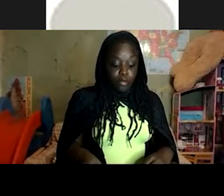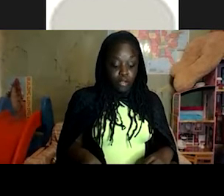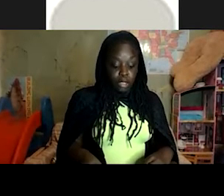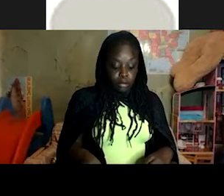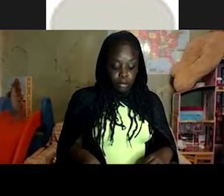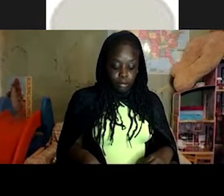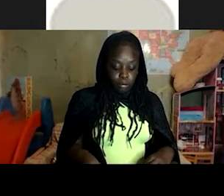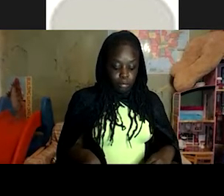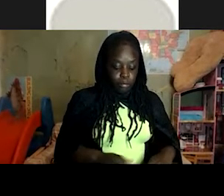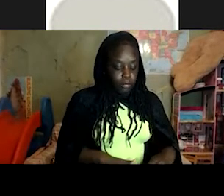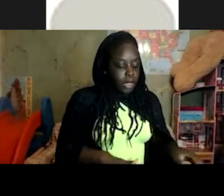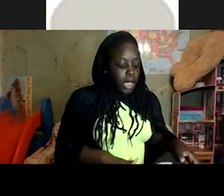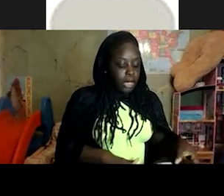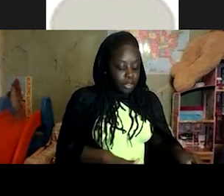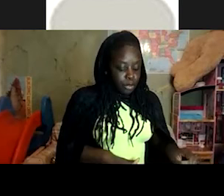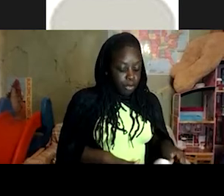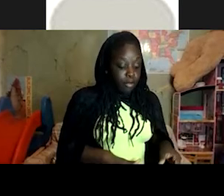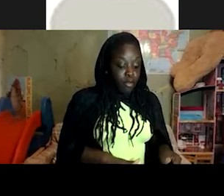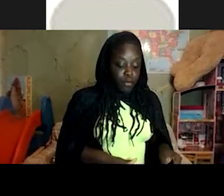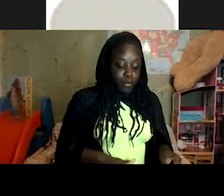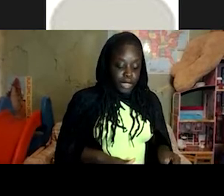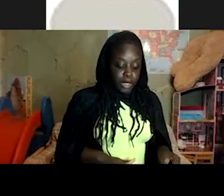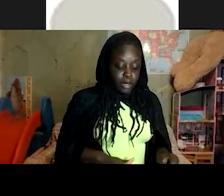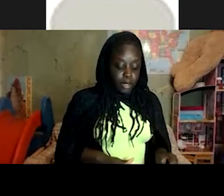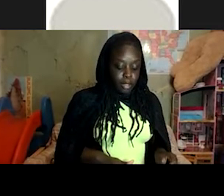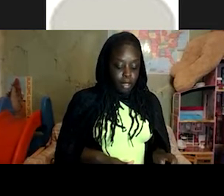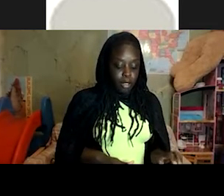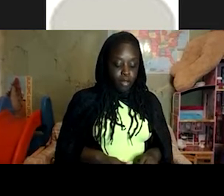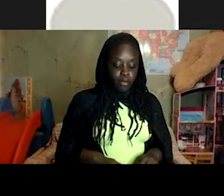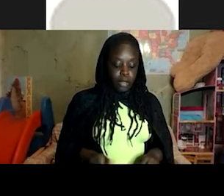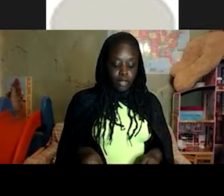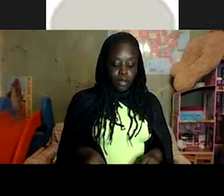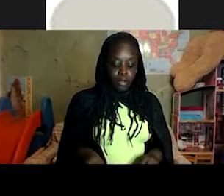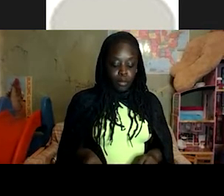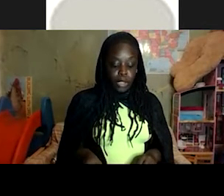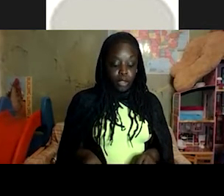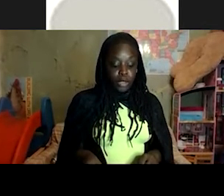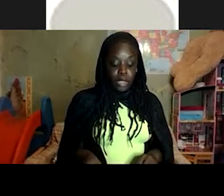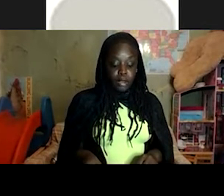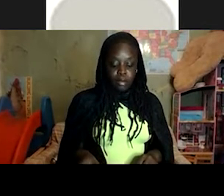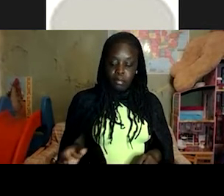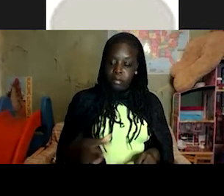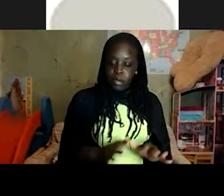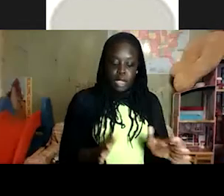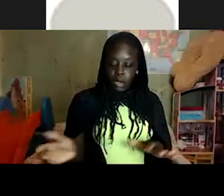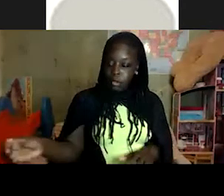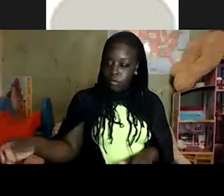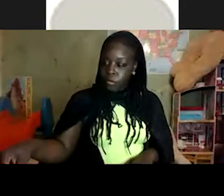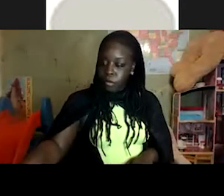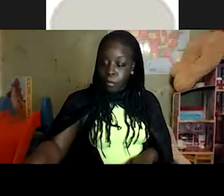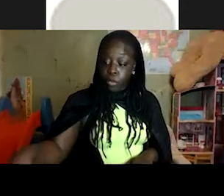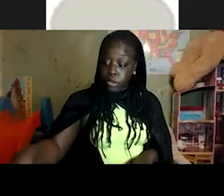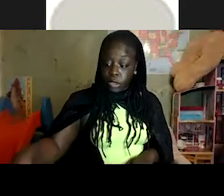or even felt. I like to use craft foam because of the way you can kind